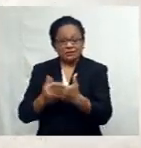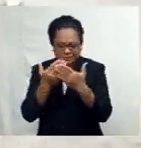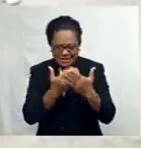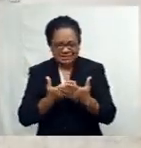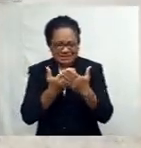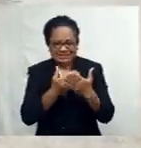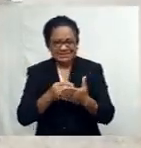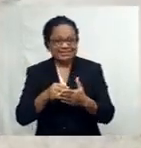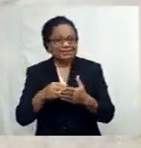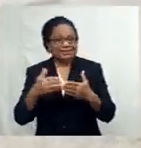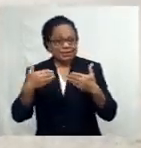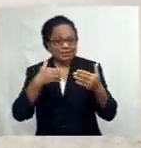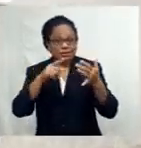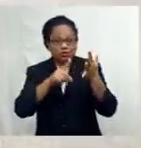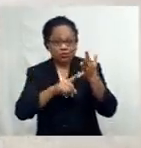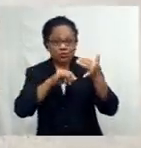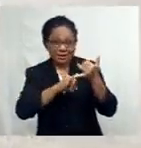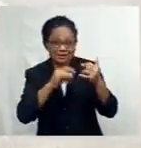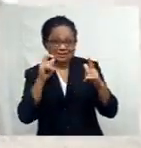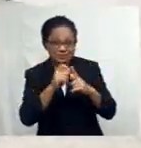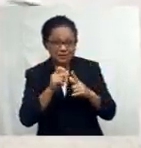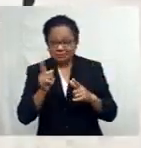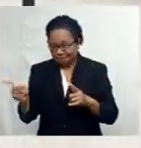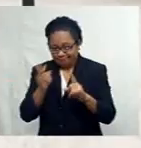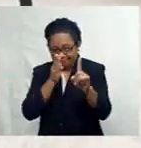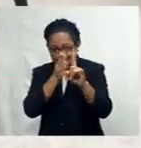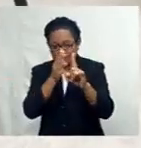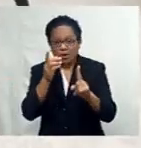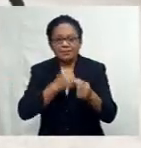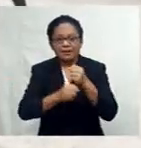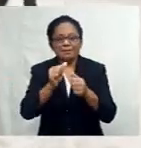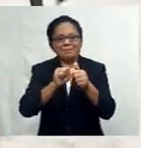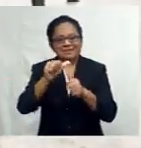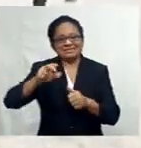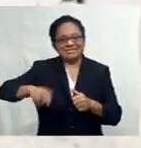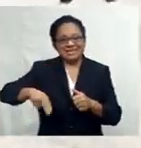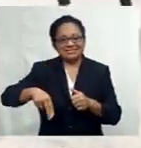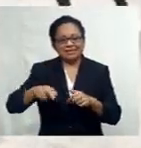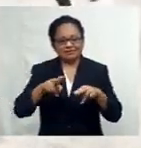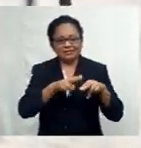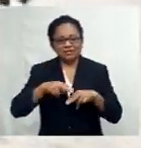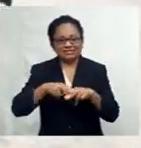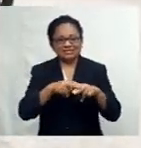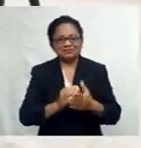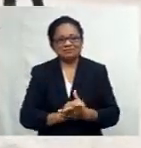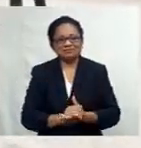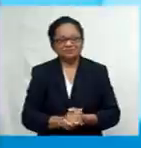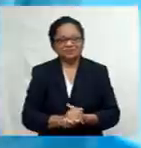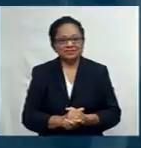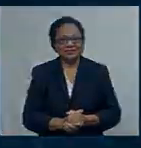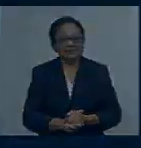to become one of the best dancers in the country. Jeshulal, FBC News.